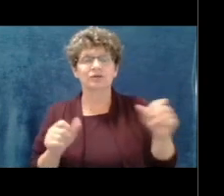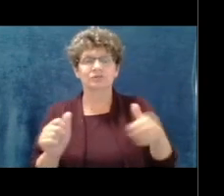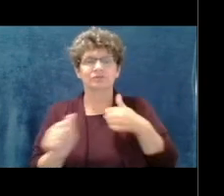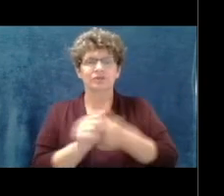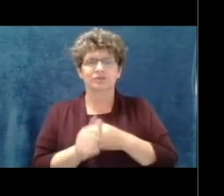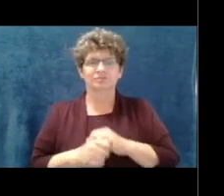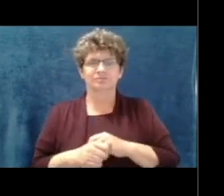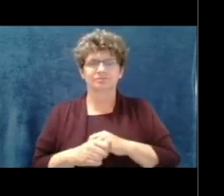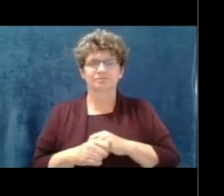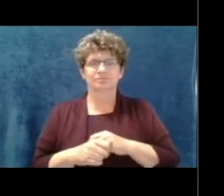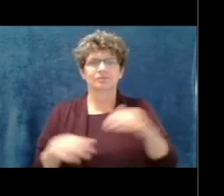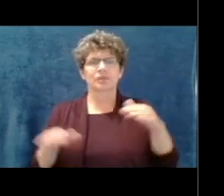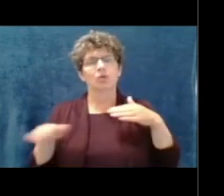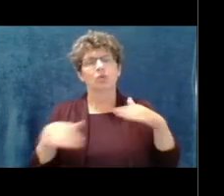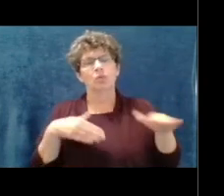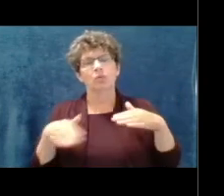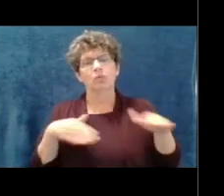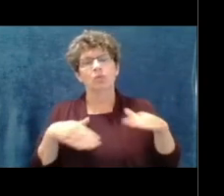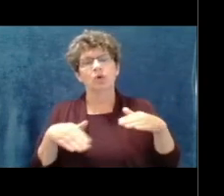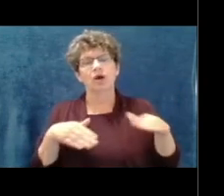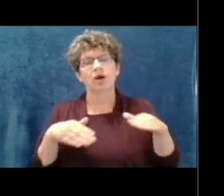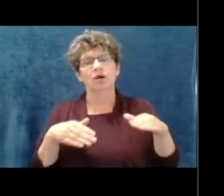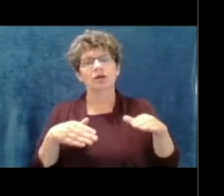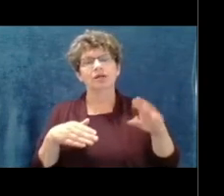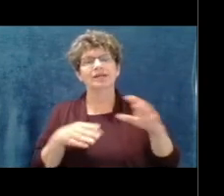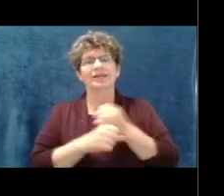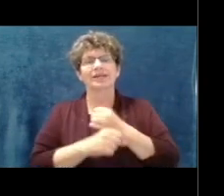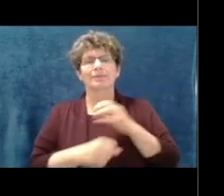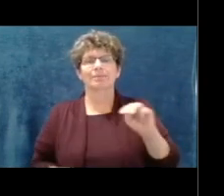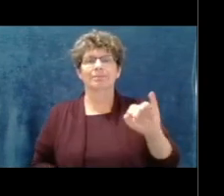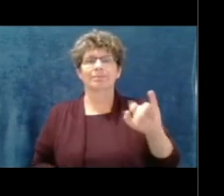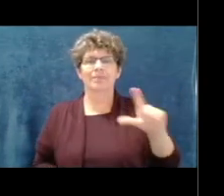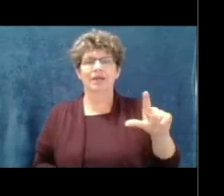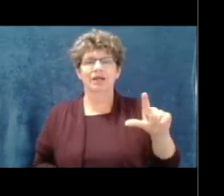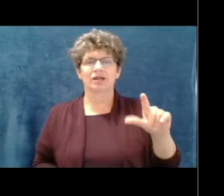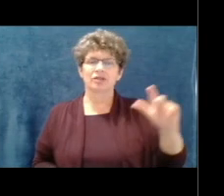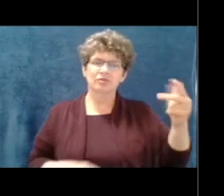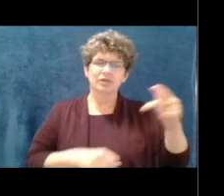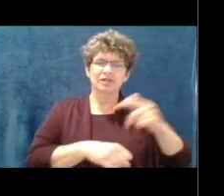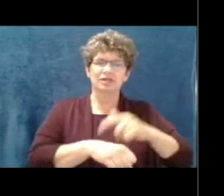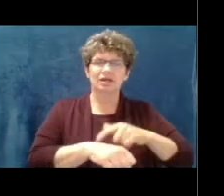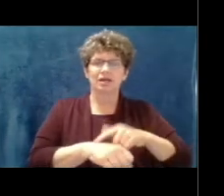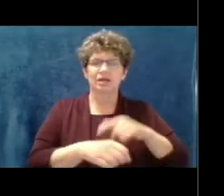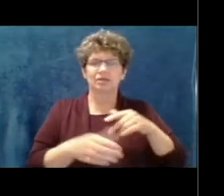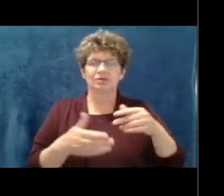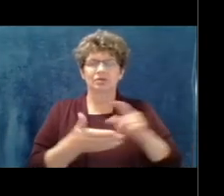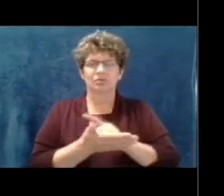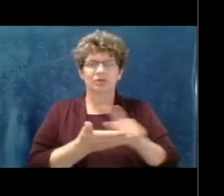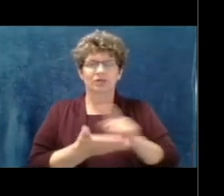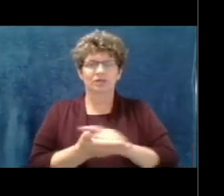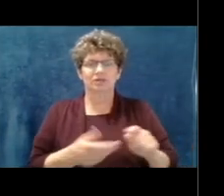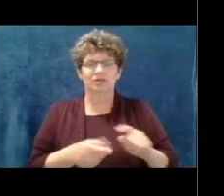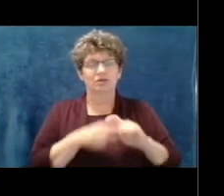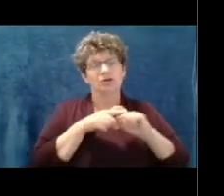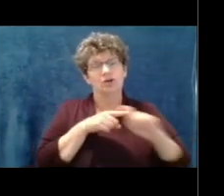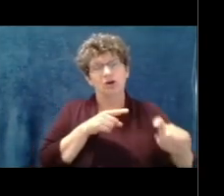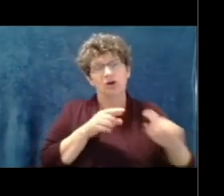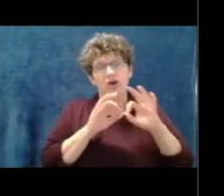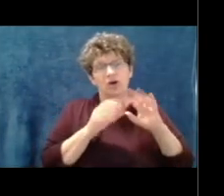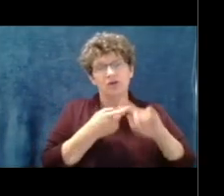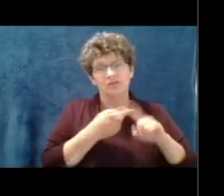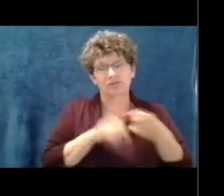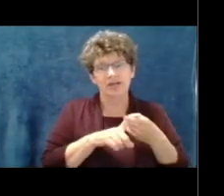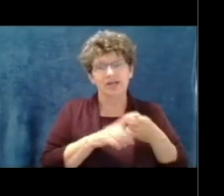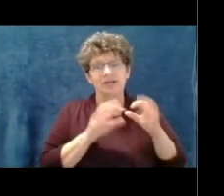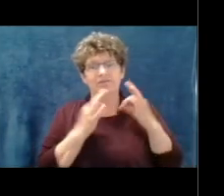3 times a week for 1 week. Call a friend or family member once a week. Read the paper 3 mornings a week. Listen to a new radio program.